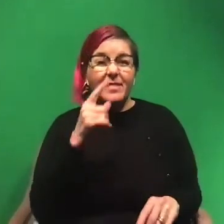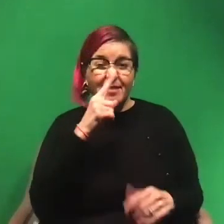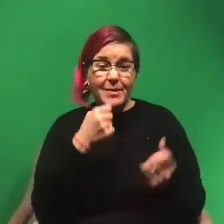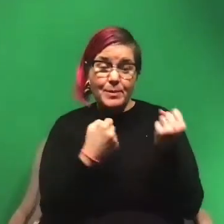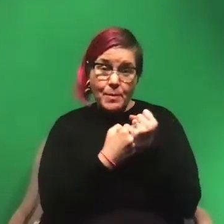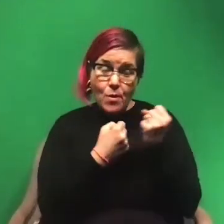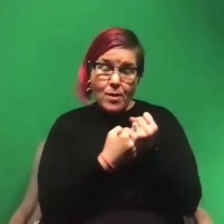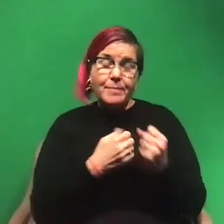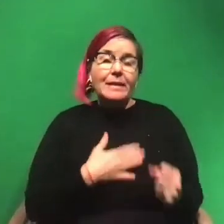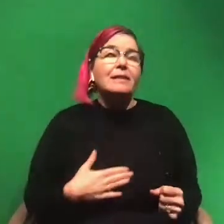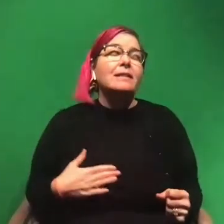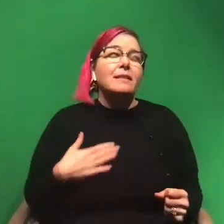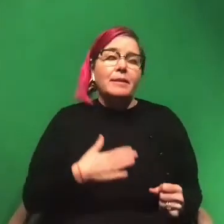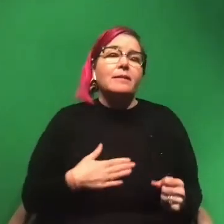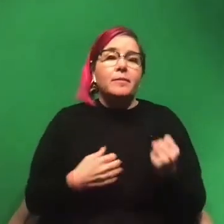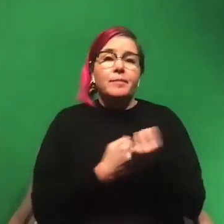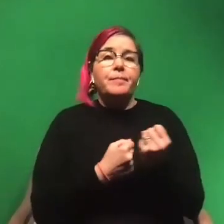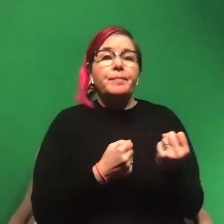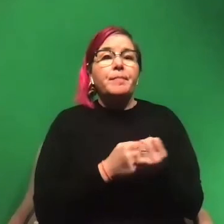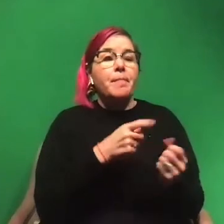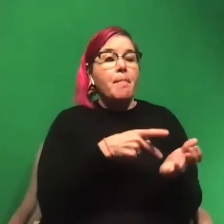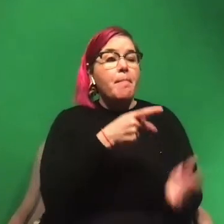program, please do at